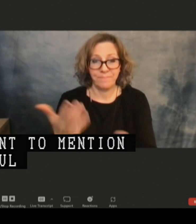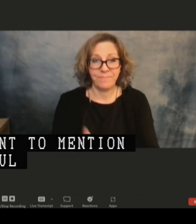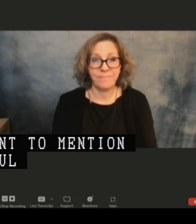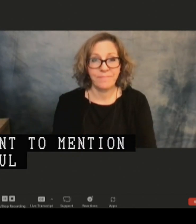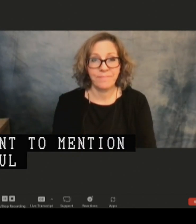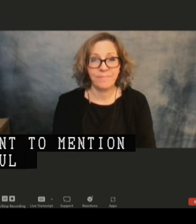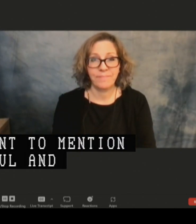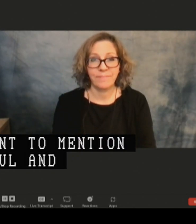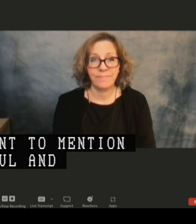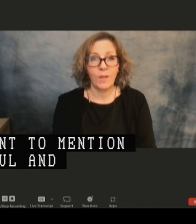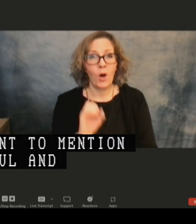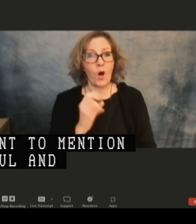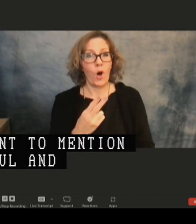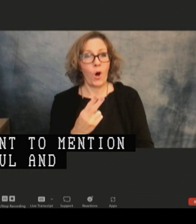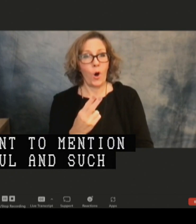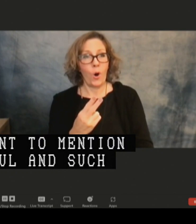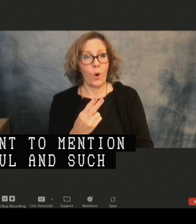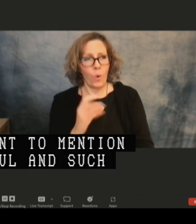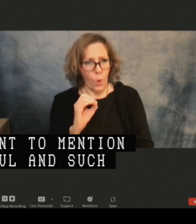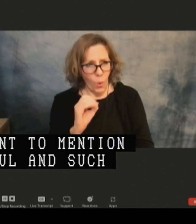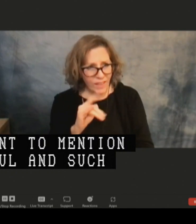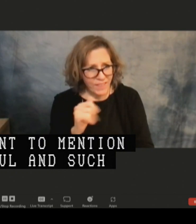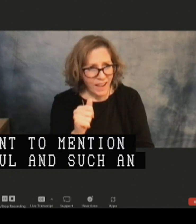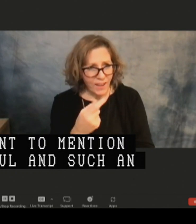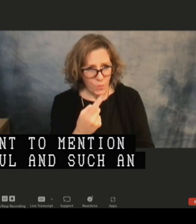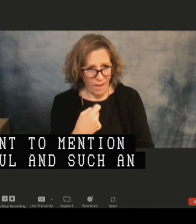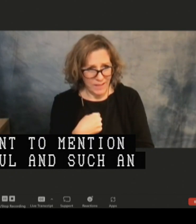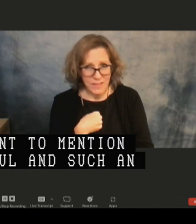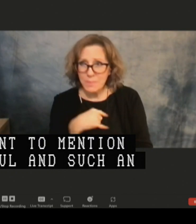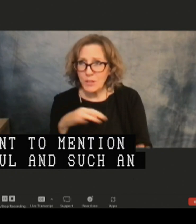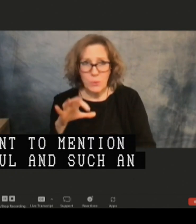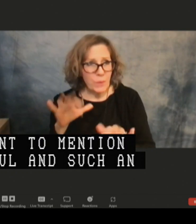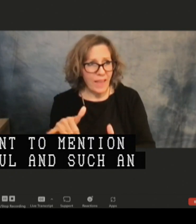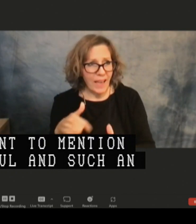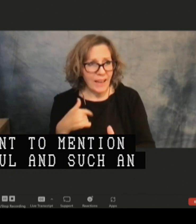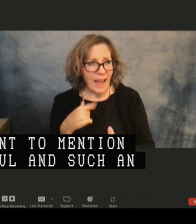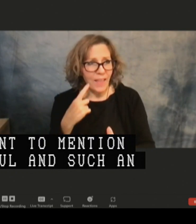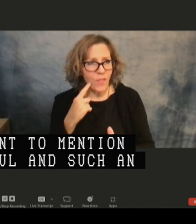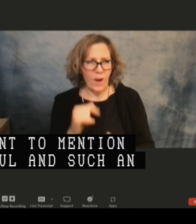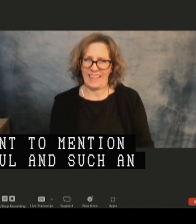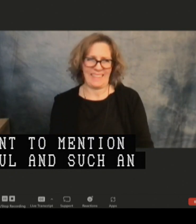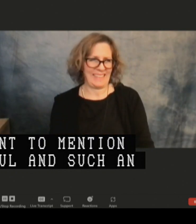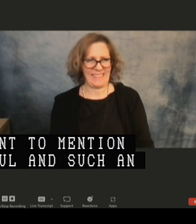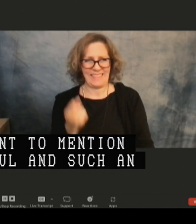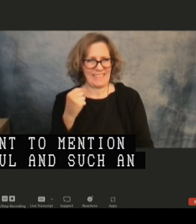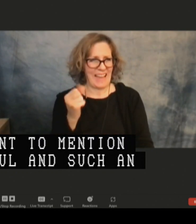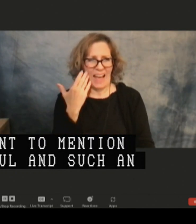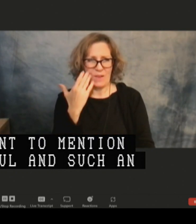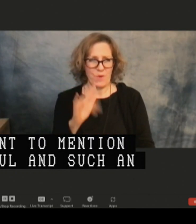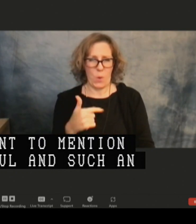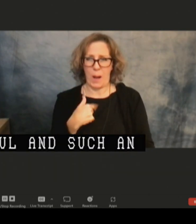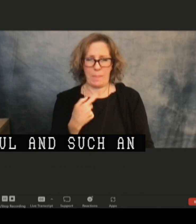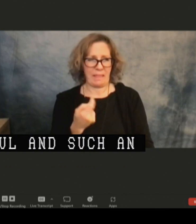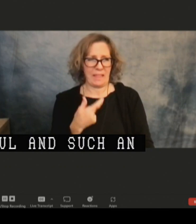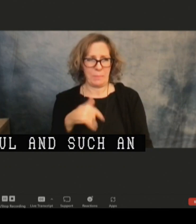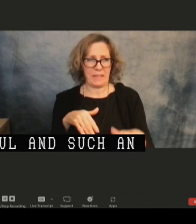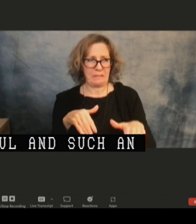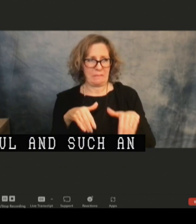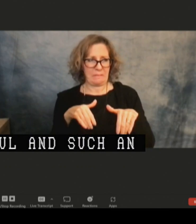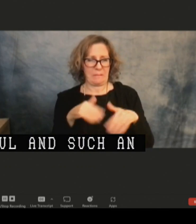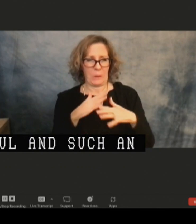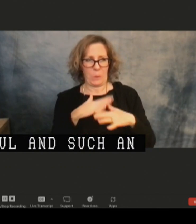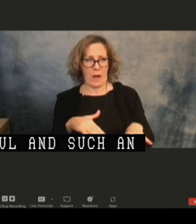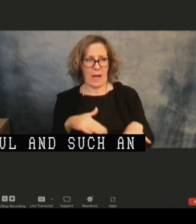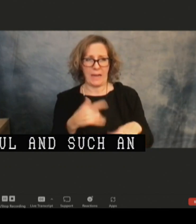Oh, Olivia, when you asked me to do this community member spotlight, I was like, I don't know, I'm quiet and reserved. I don't like to talk about